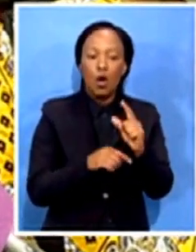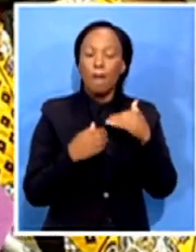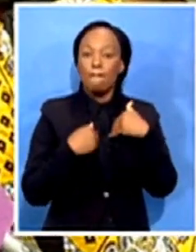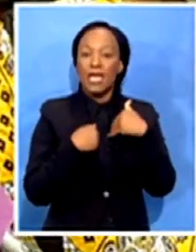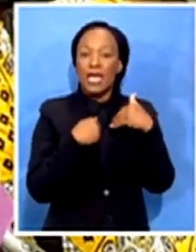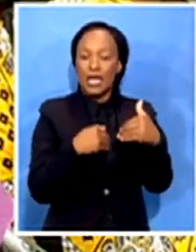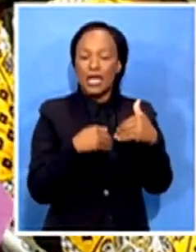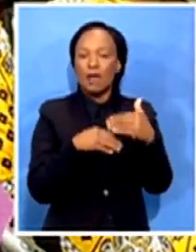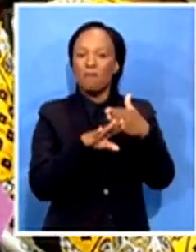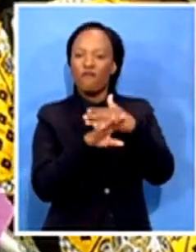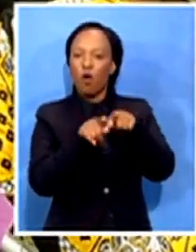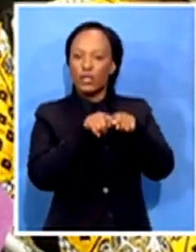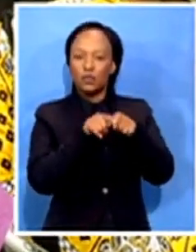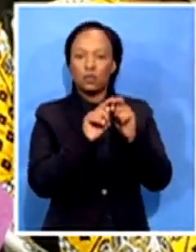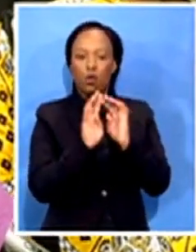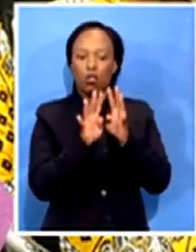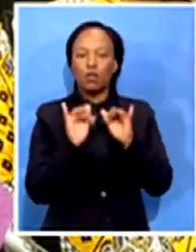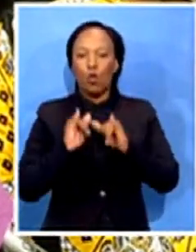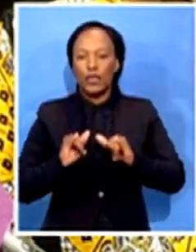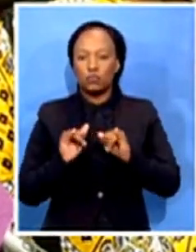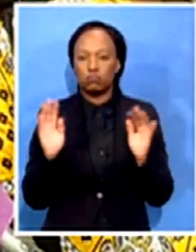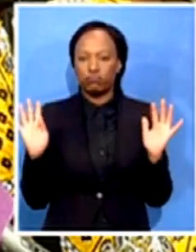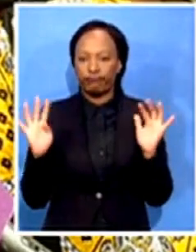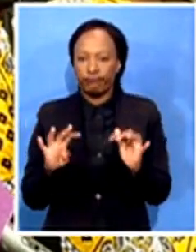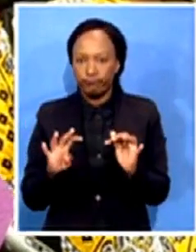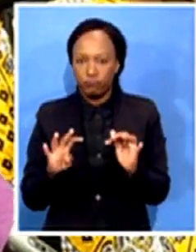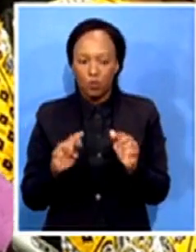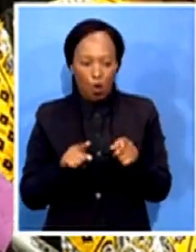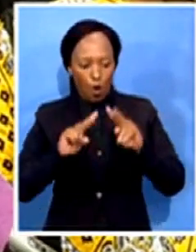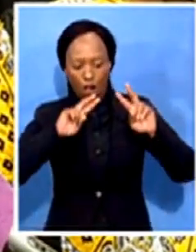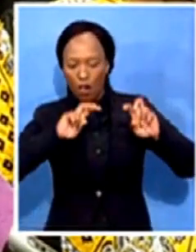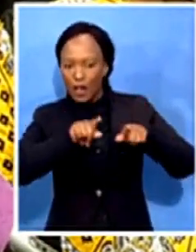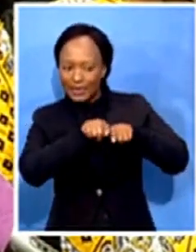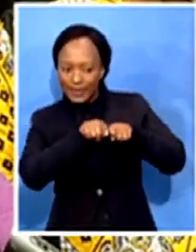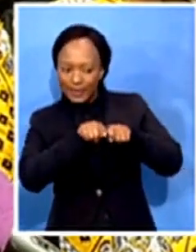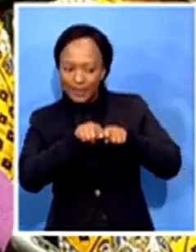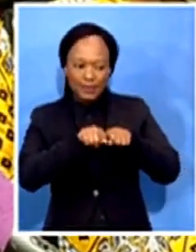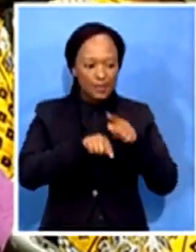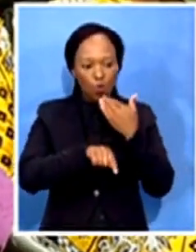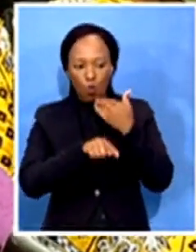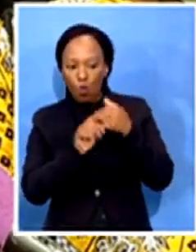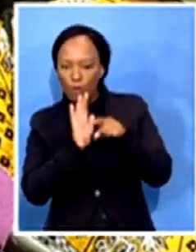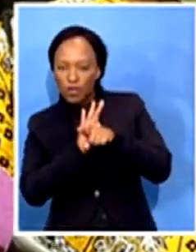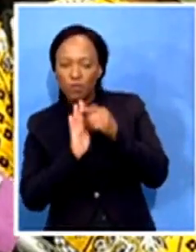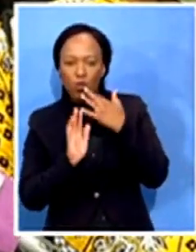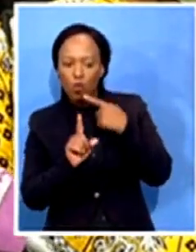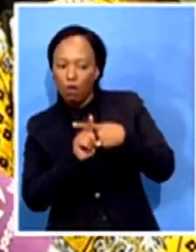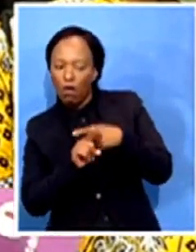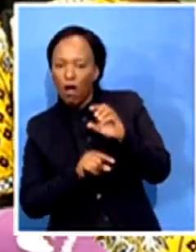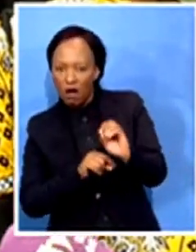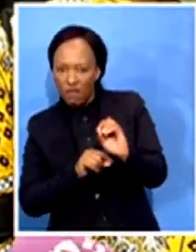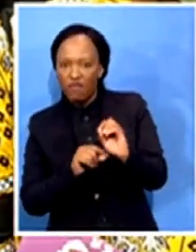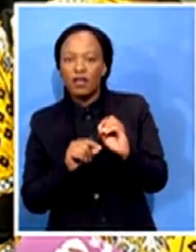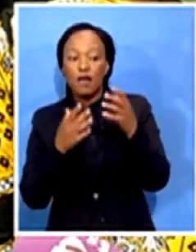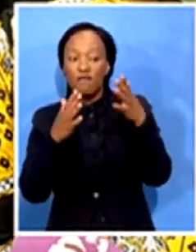together because you are all suspected cases. And once a case is confirmed, that